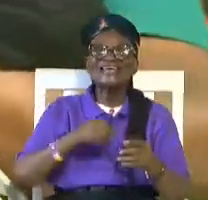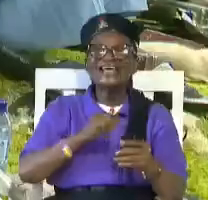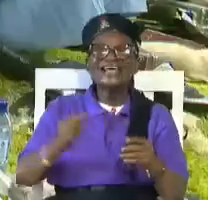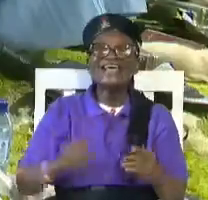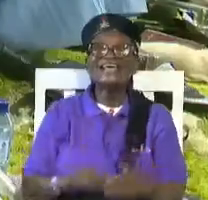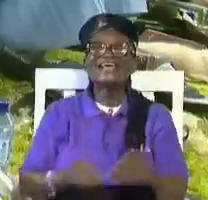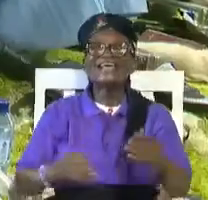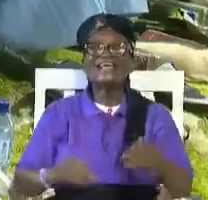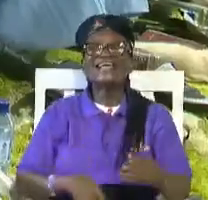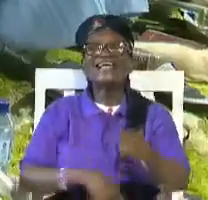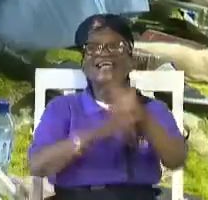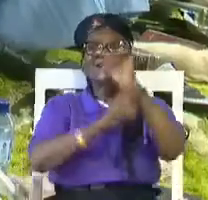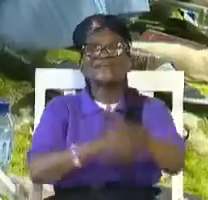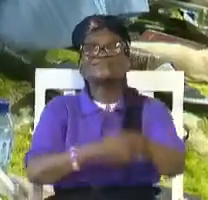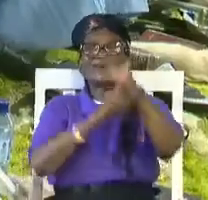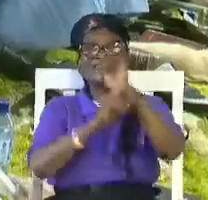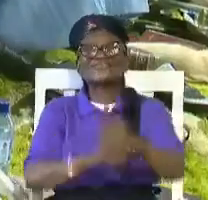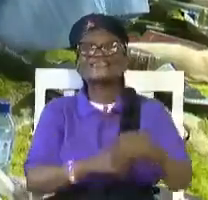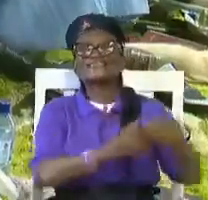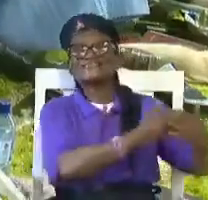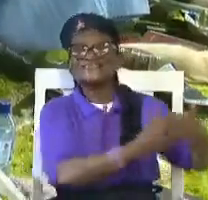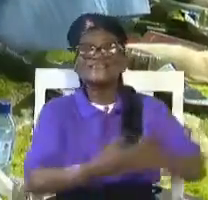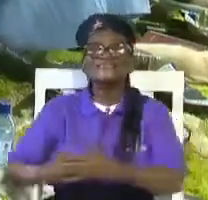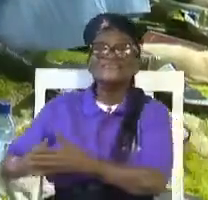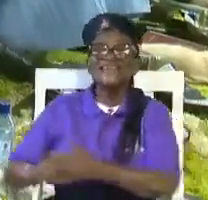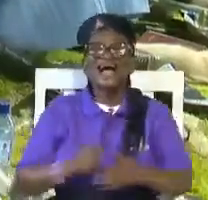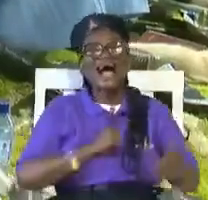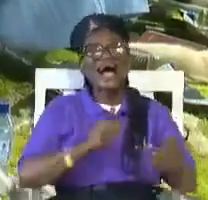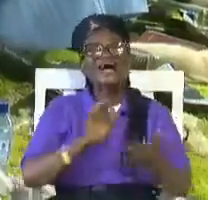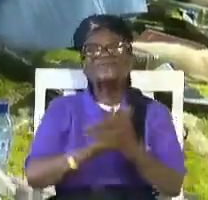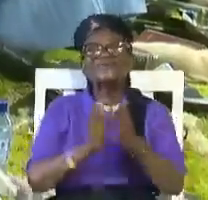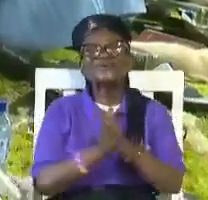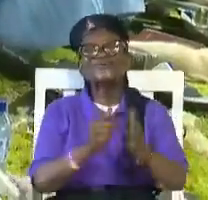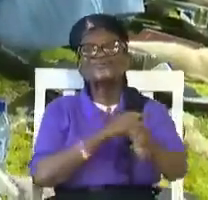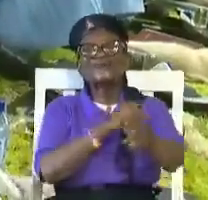I confirmed pregnant. And August,